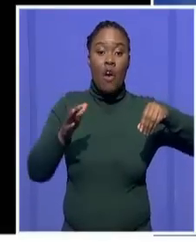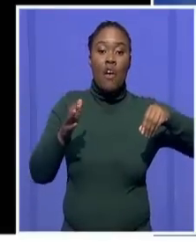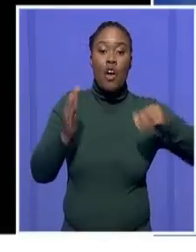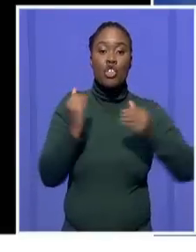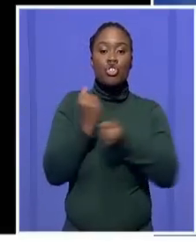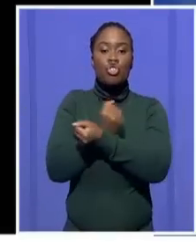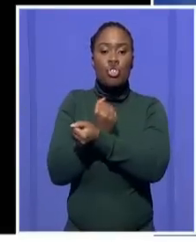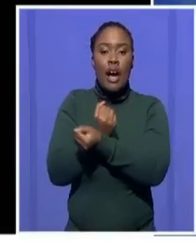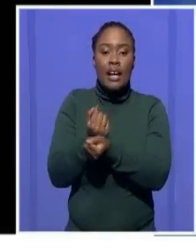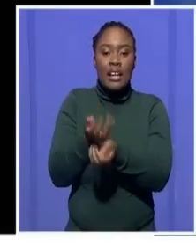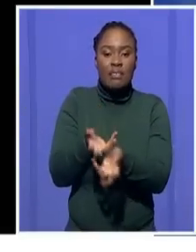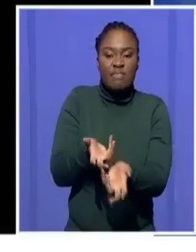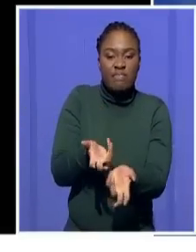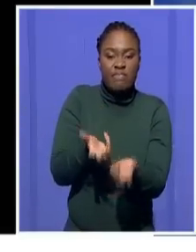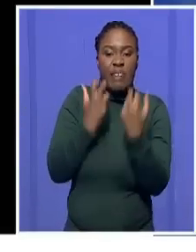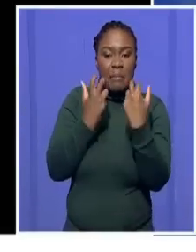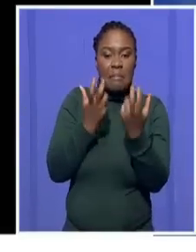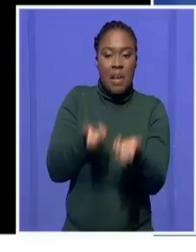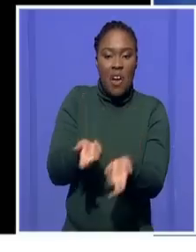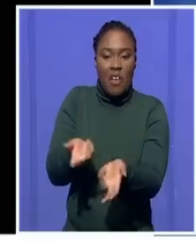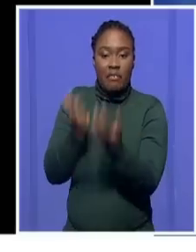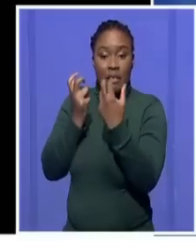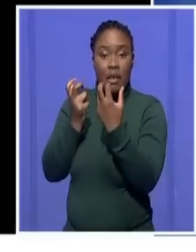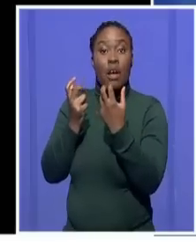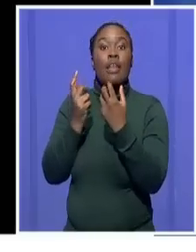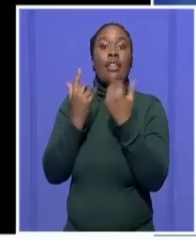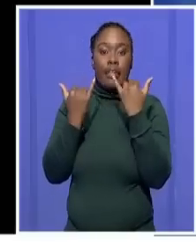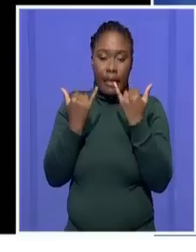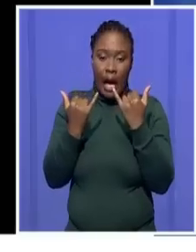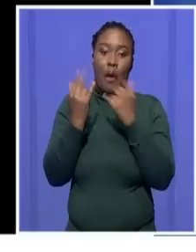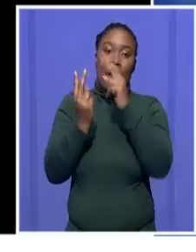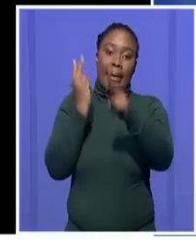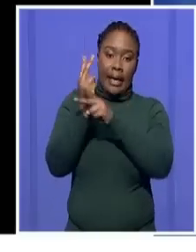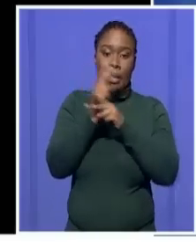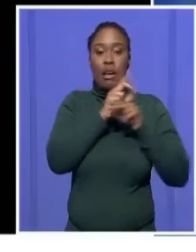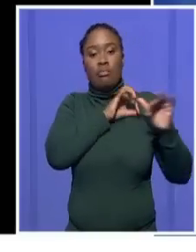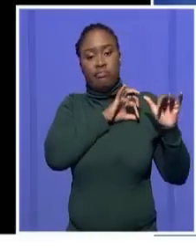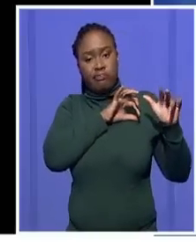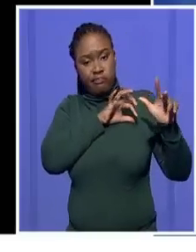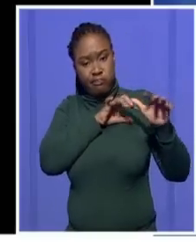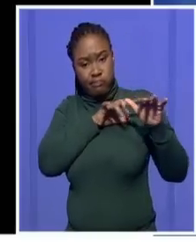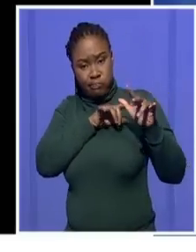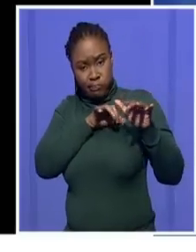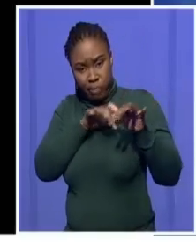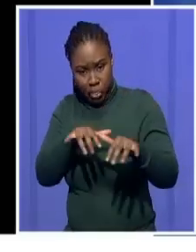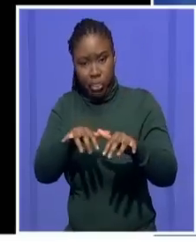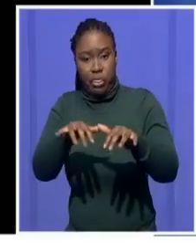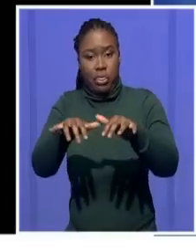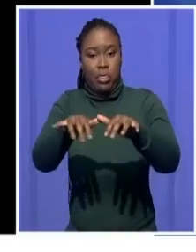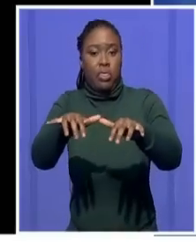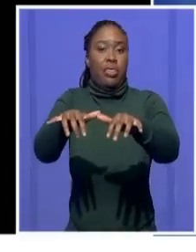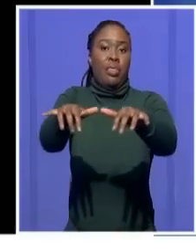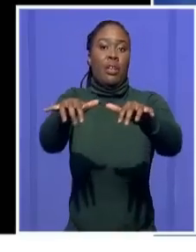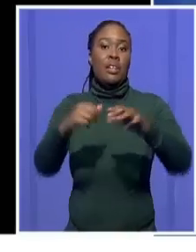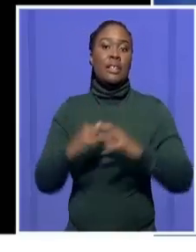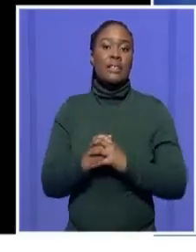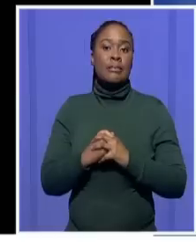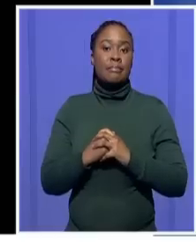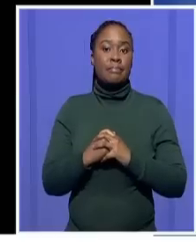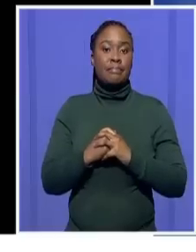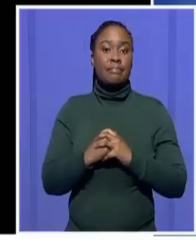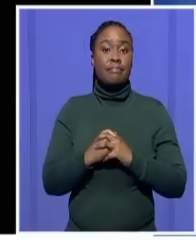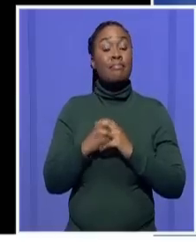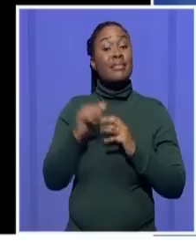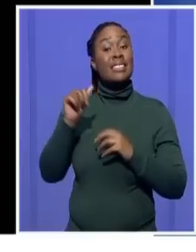down the banks again. The sewerage pipes have been exposed again. About 10 minutes ago, the SANDF drove in,